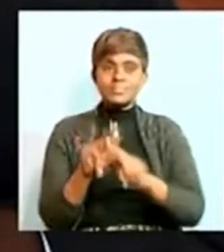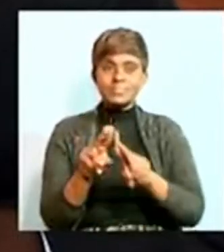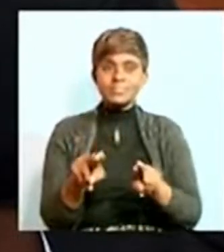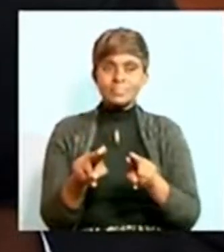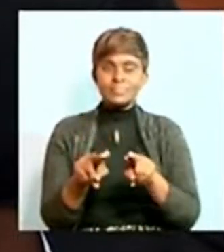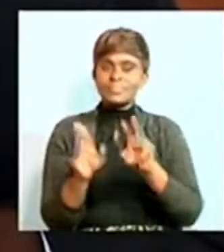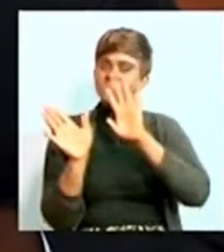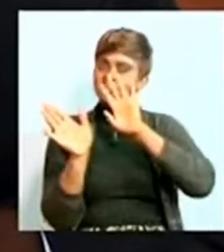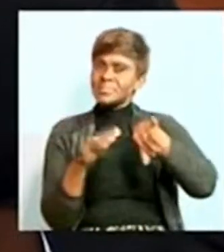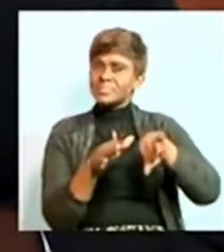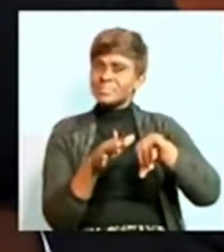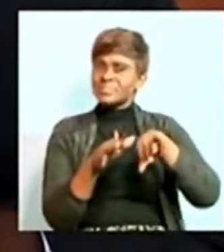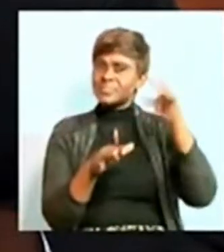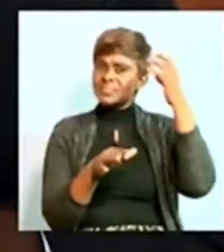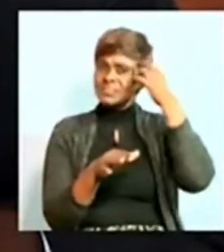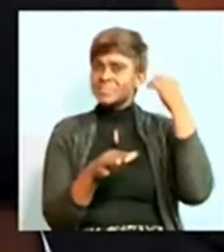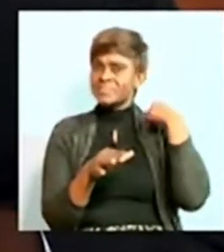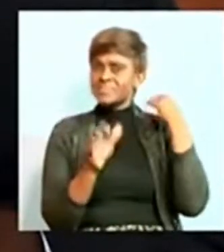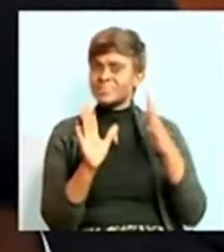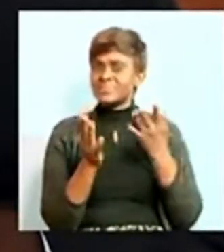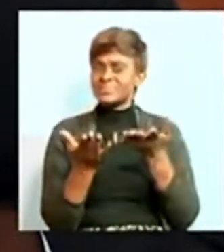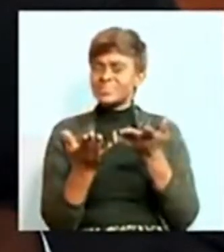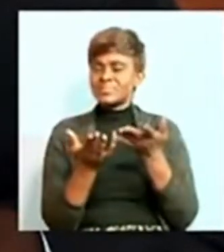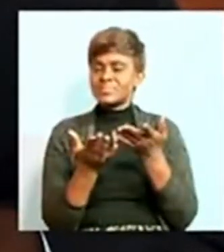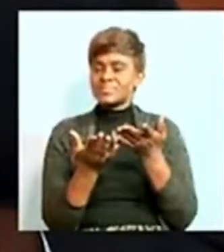You left the officer.